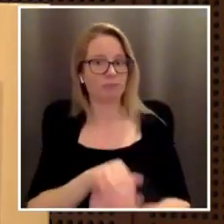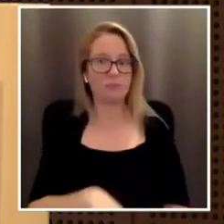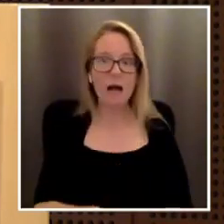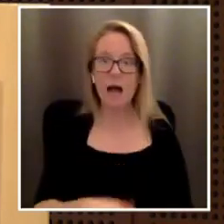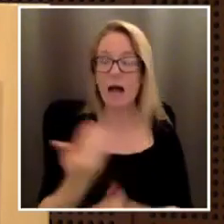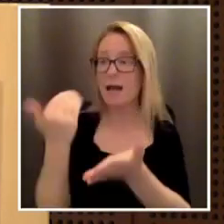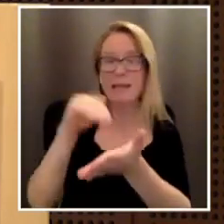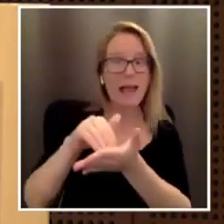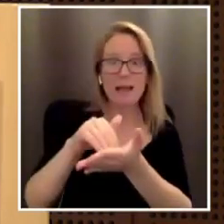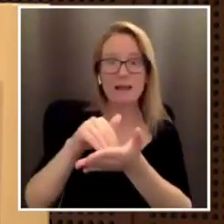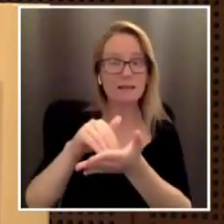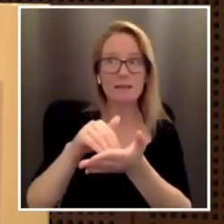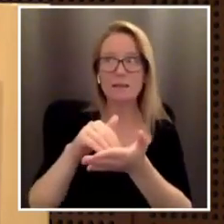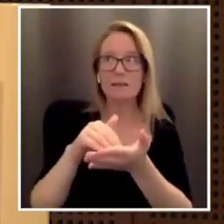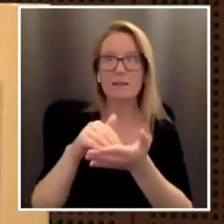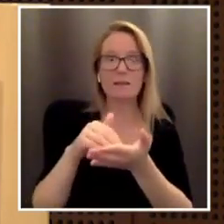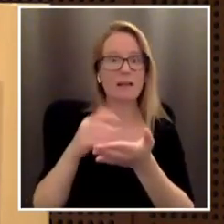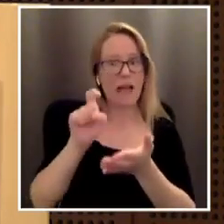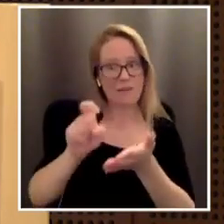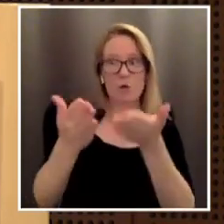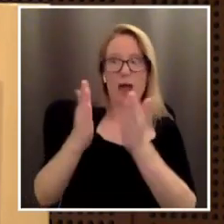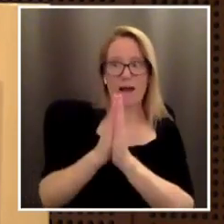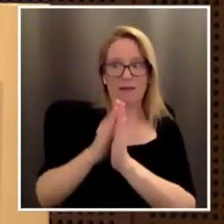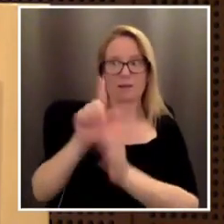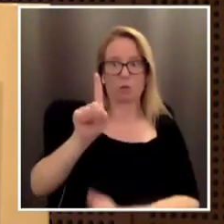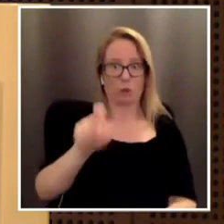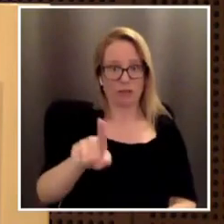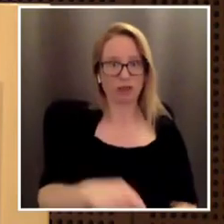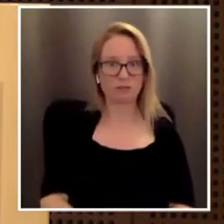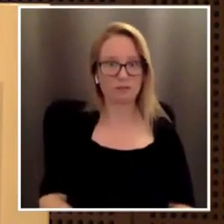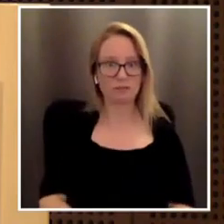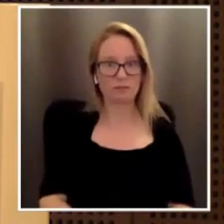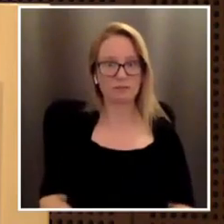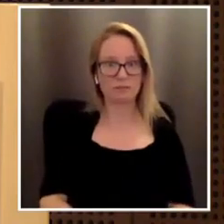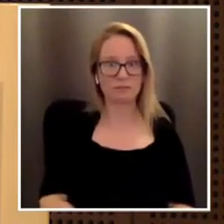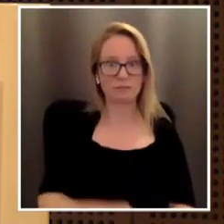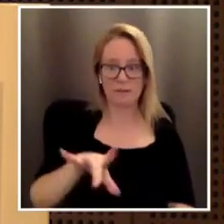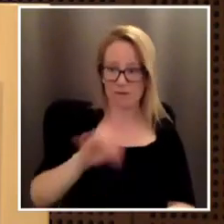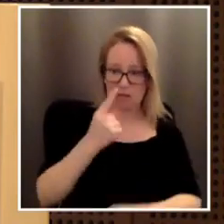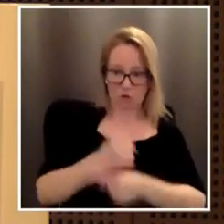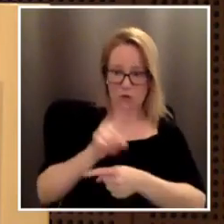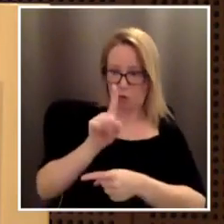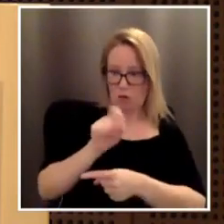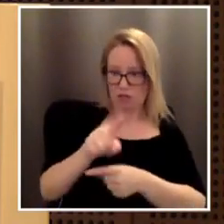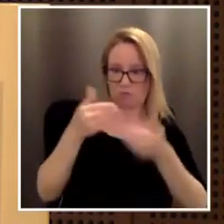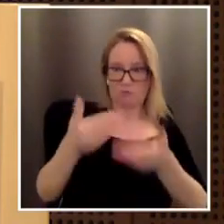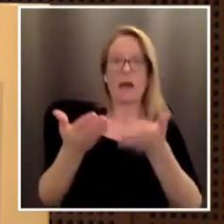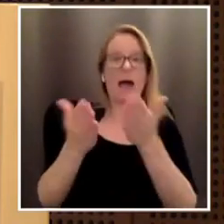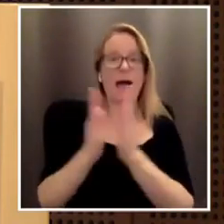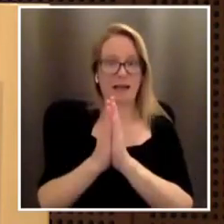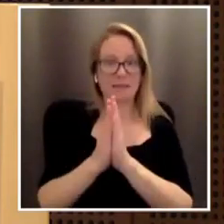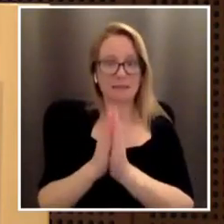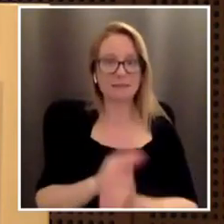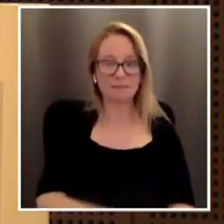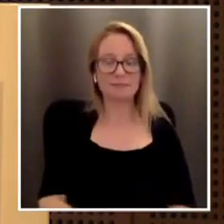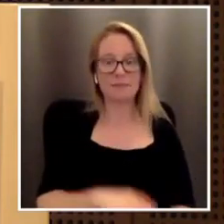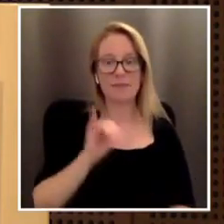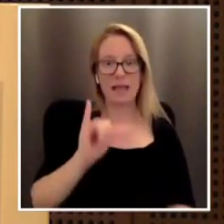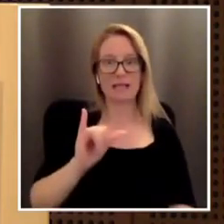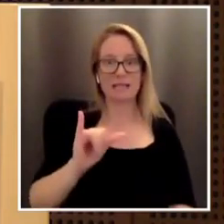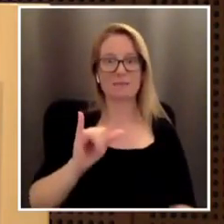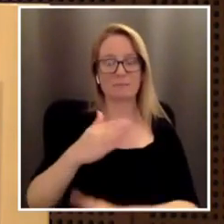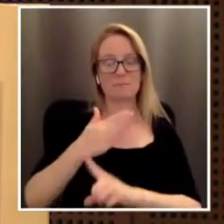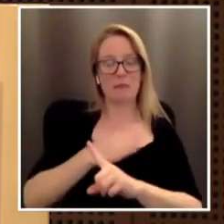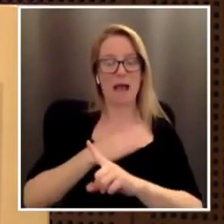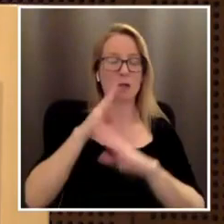Again, it's that thing about asking the question, finding the right question and asking it. So that's my Trouble in Mind